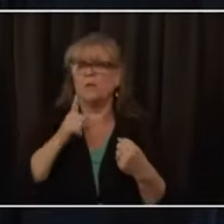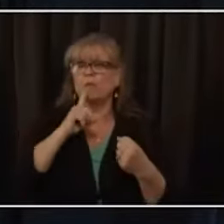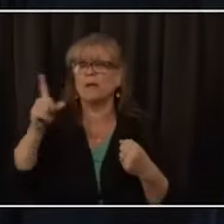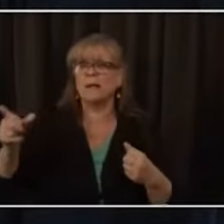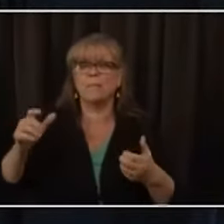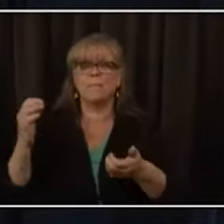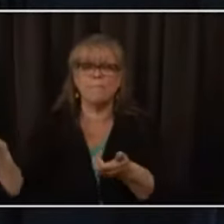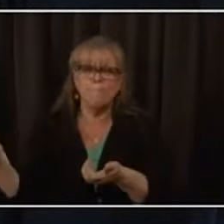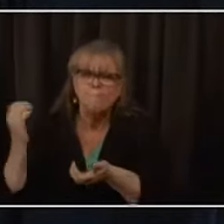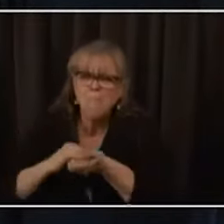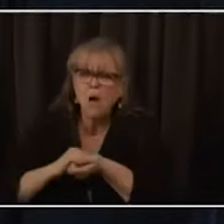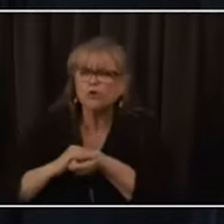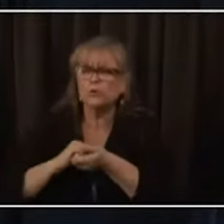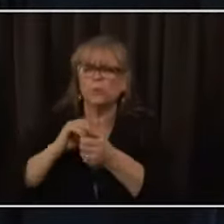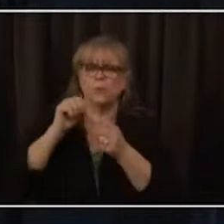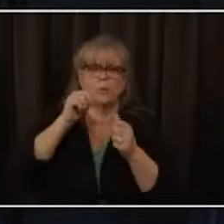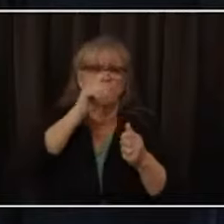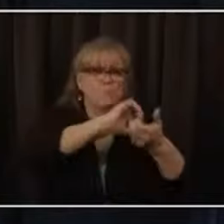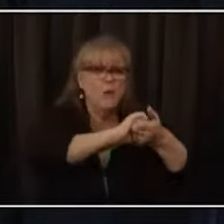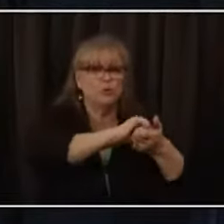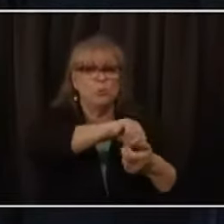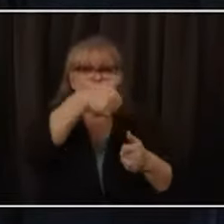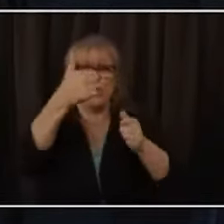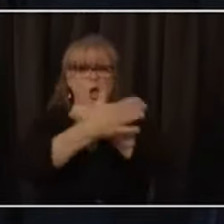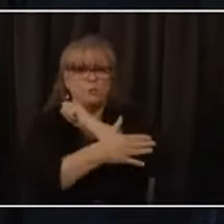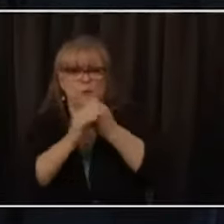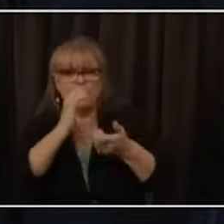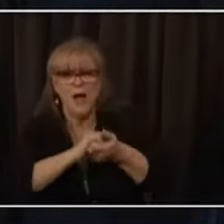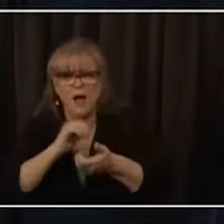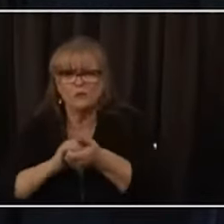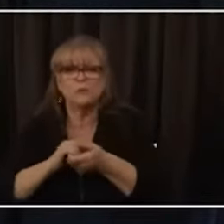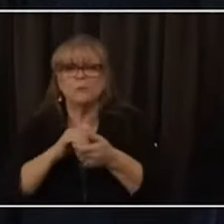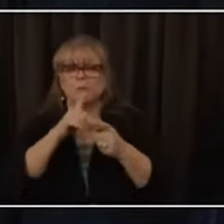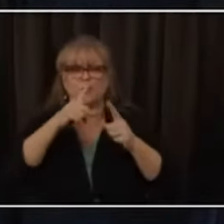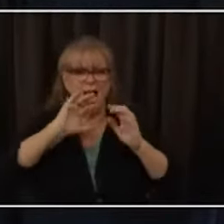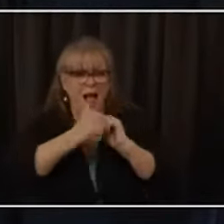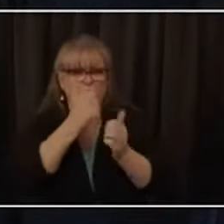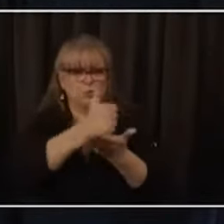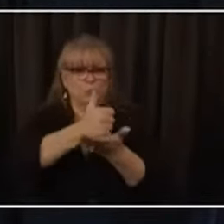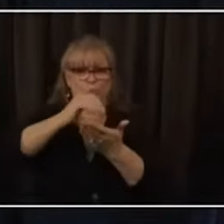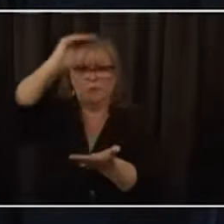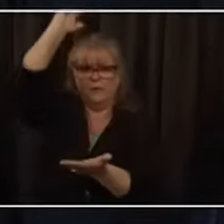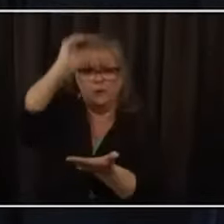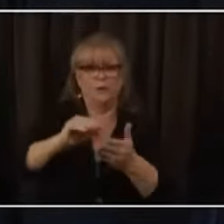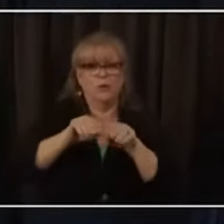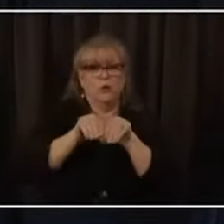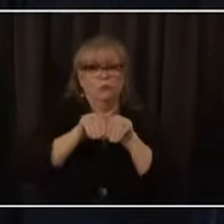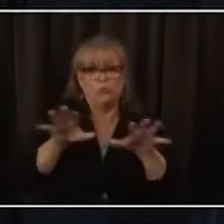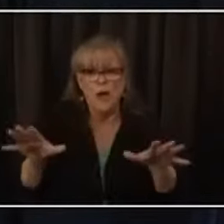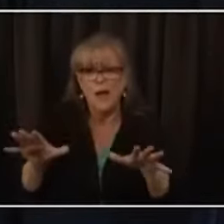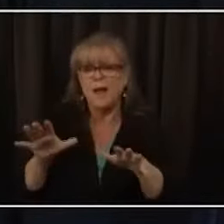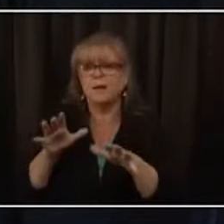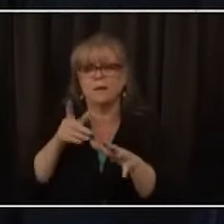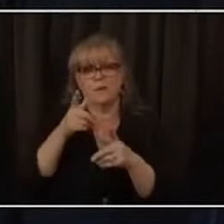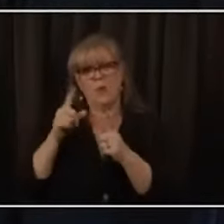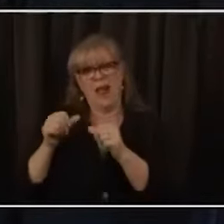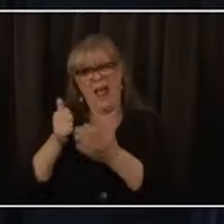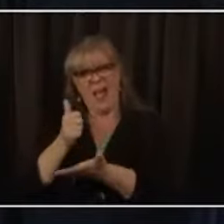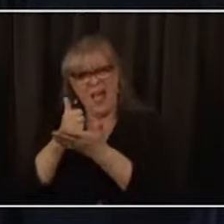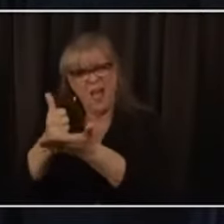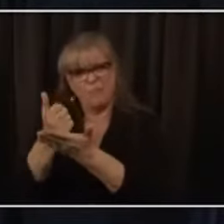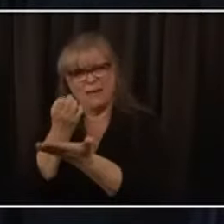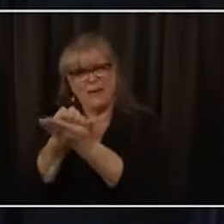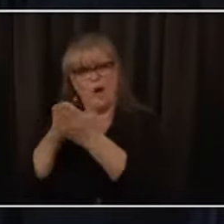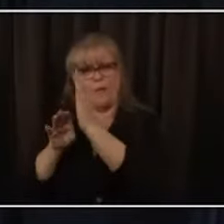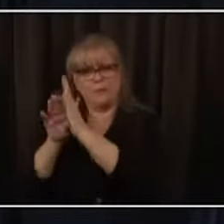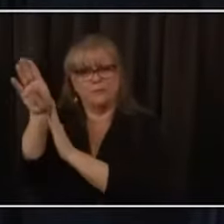disease transmission levels to save more lives and save more livelihoods. And I'm excited for you to hear about the approach Tri-County is taking